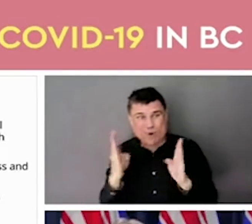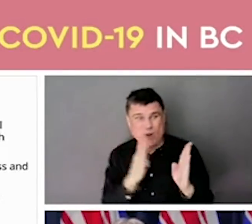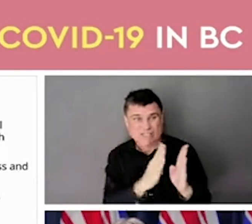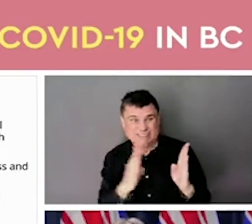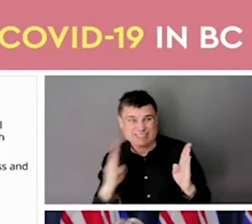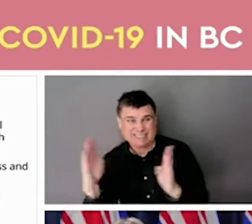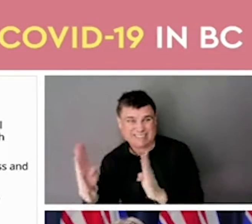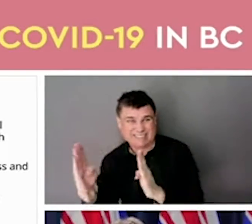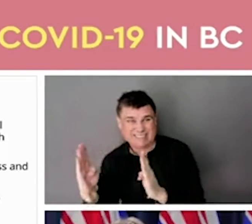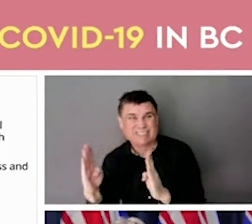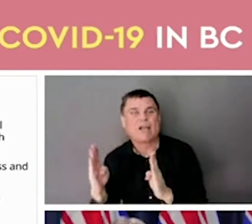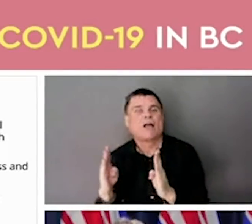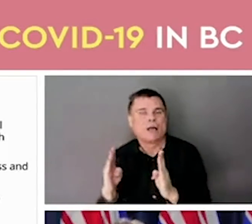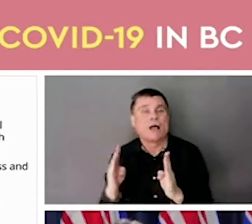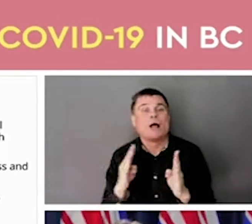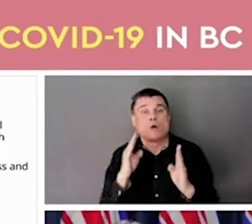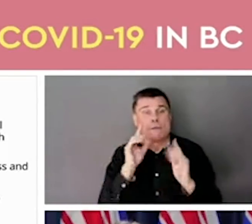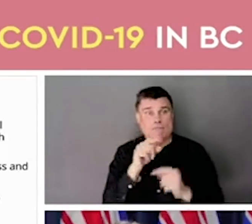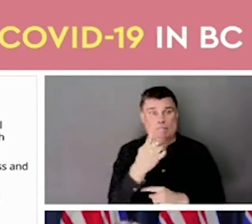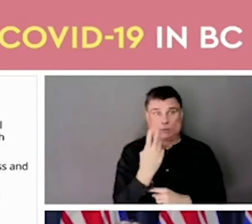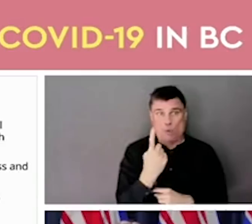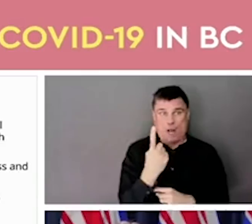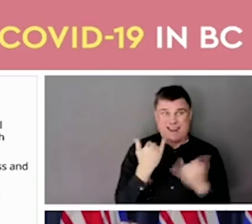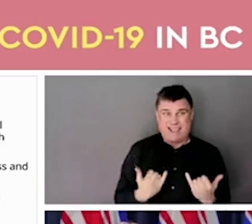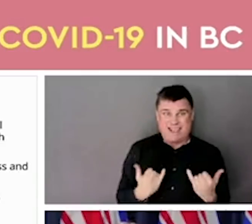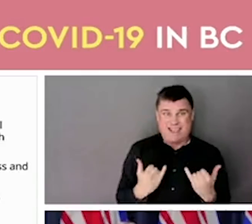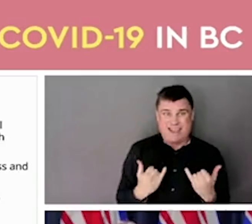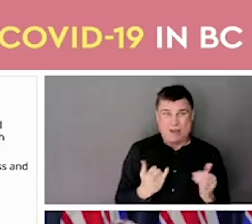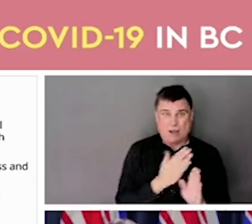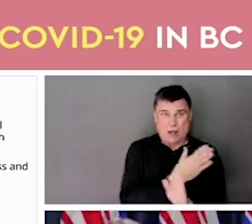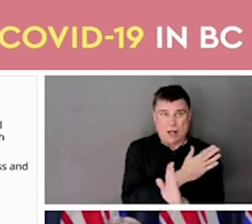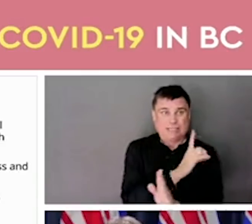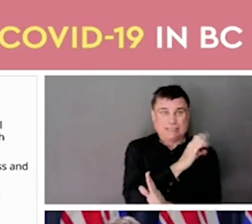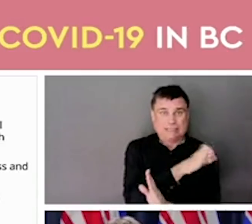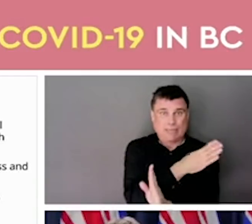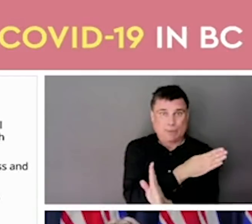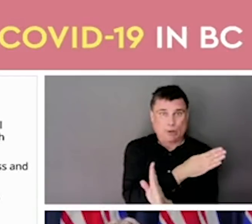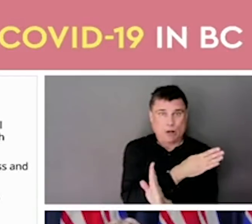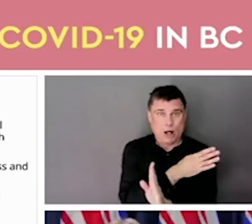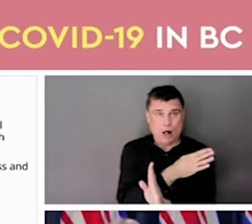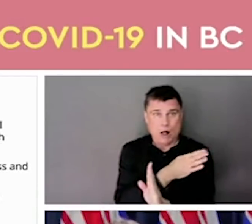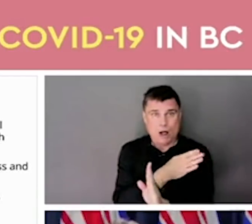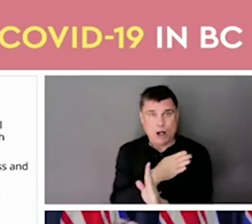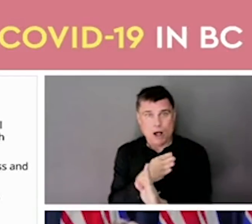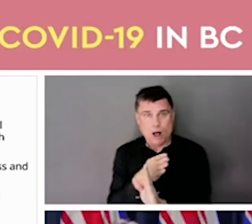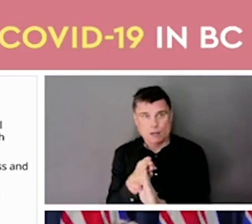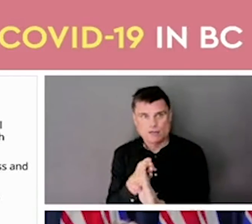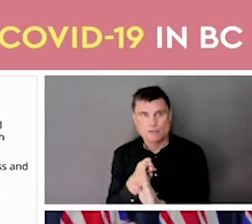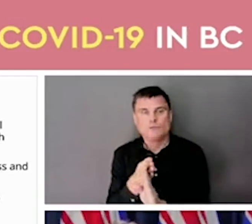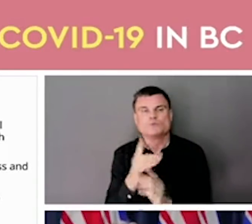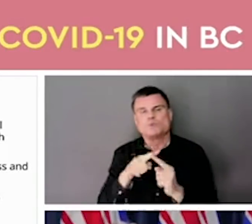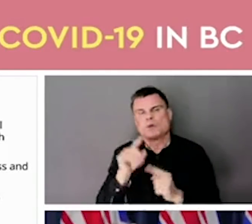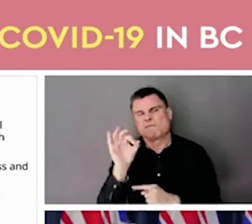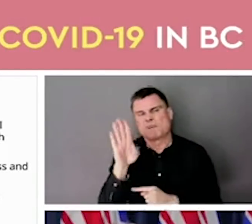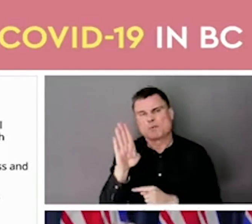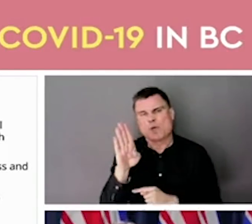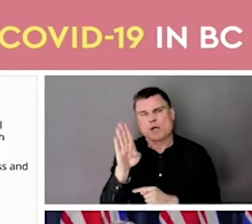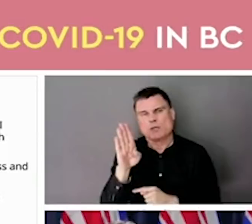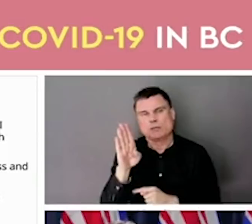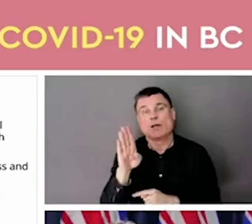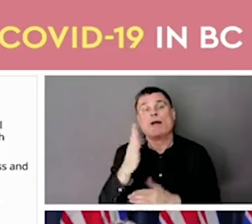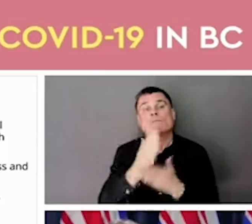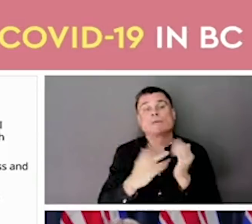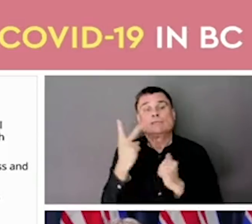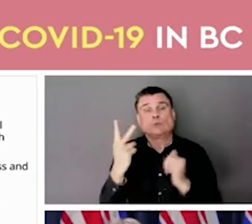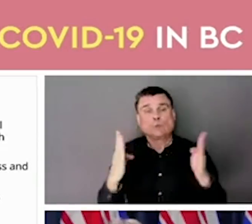will continue to the end of February. Phase 2, February to the end of March. Phase